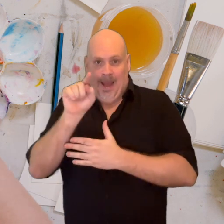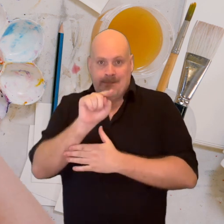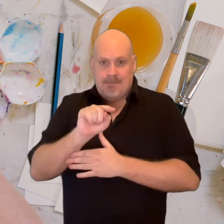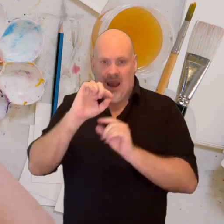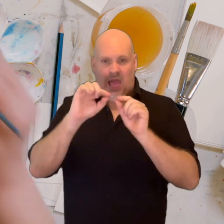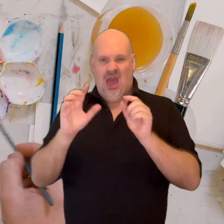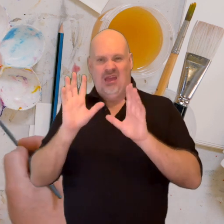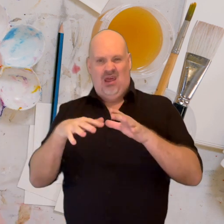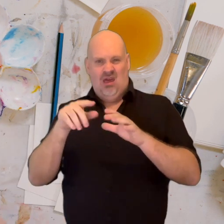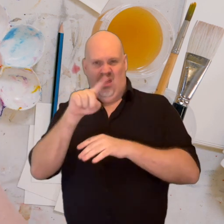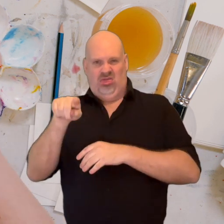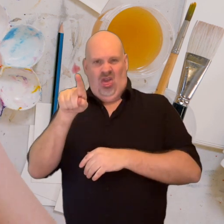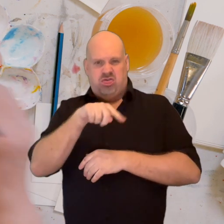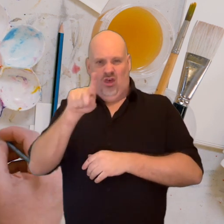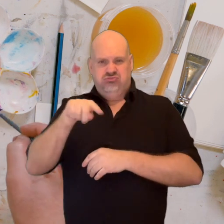is.